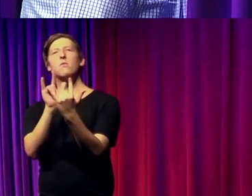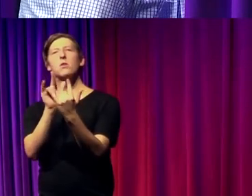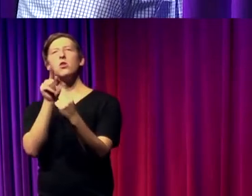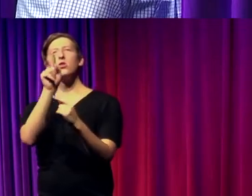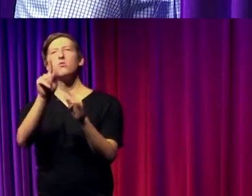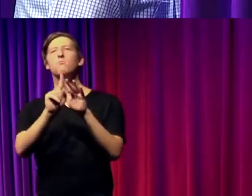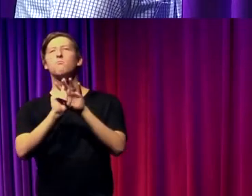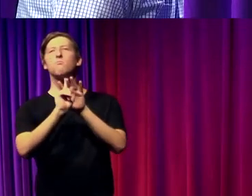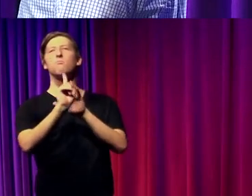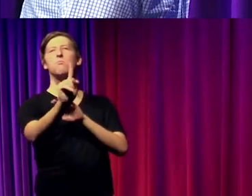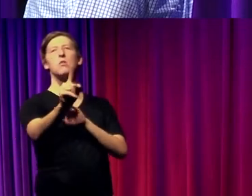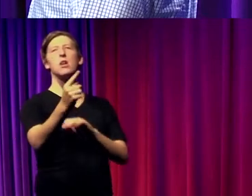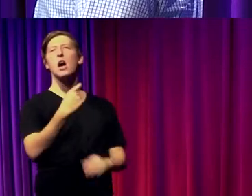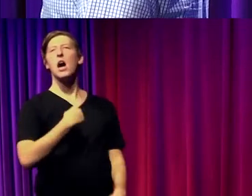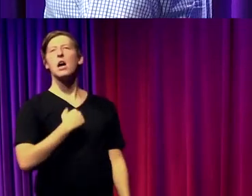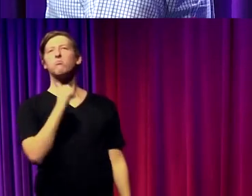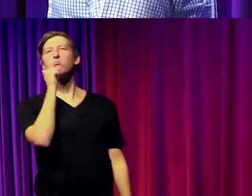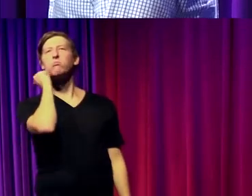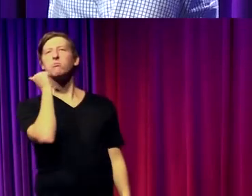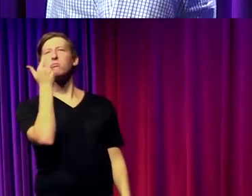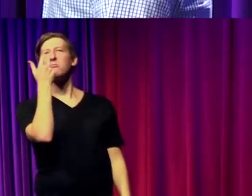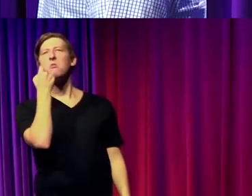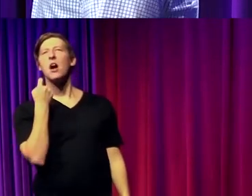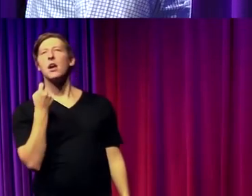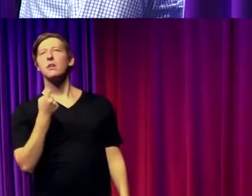will not cry.